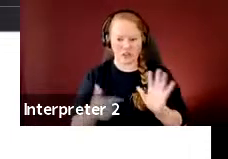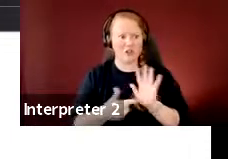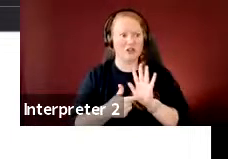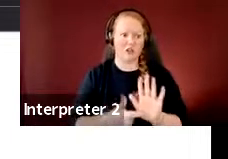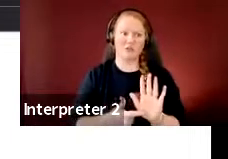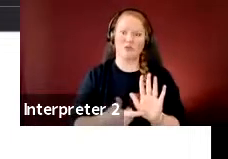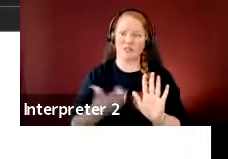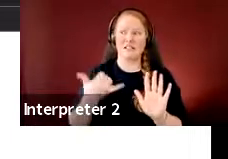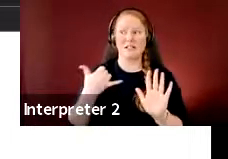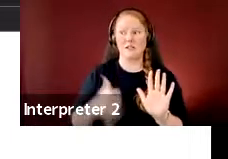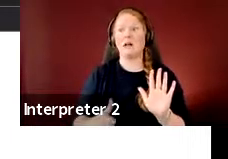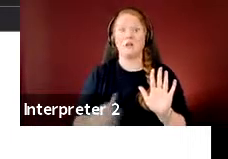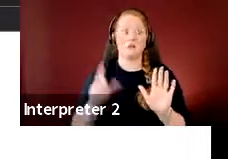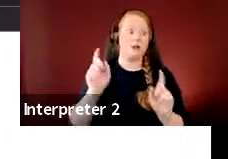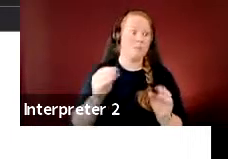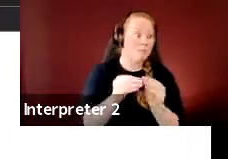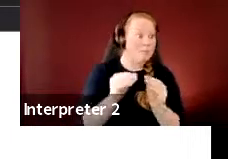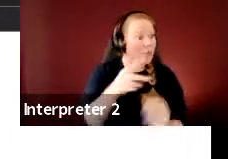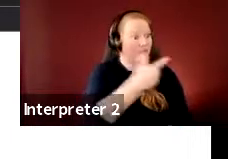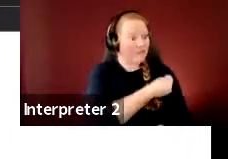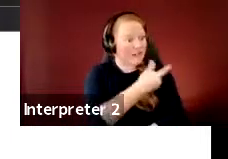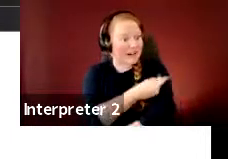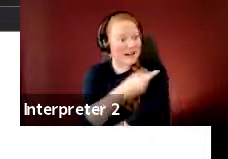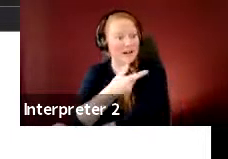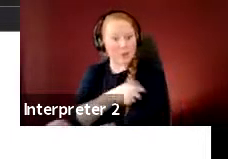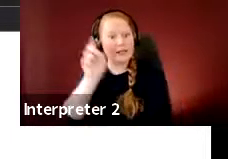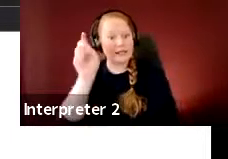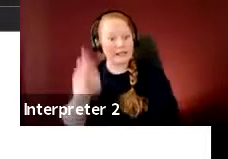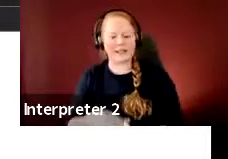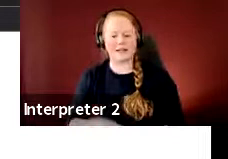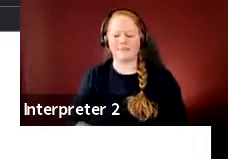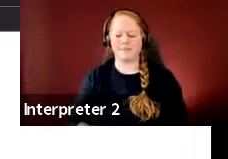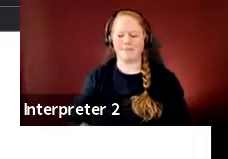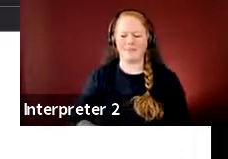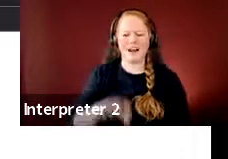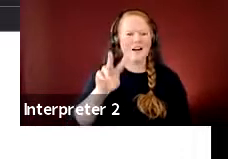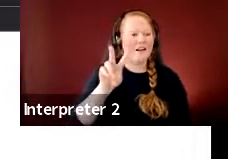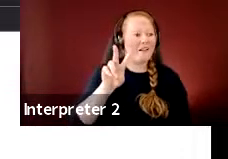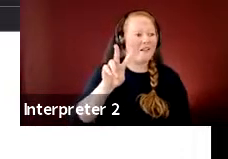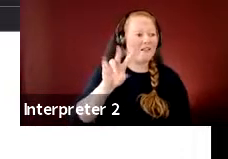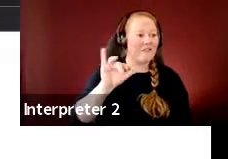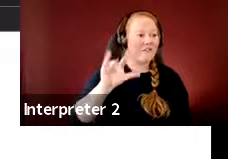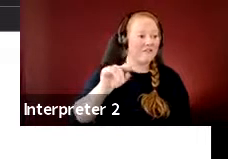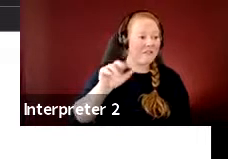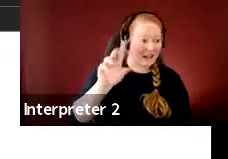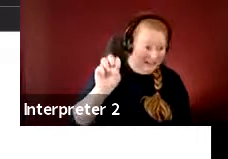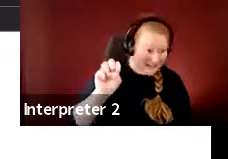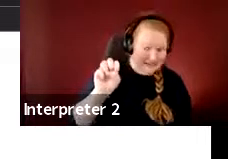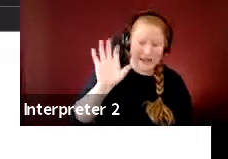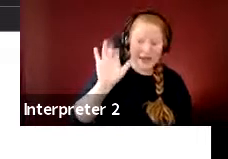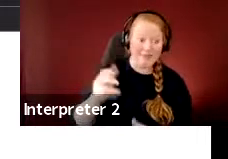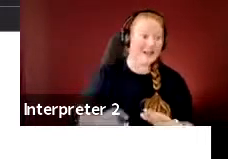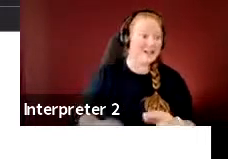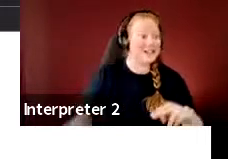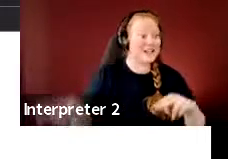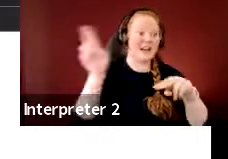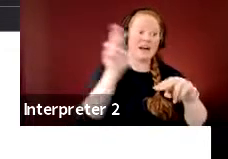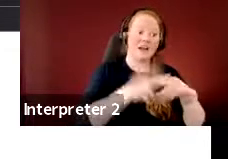go. And rates of community violence have increased throughout the pandemic,